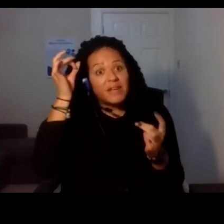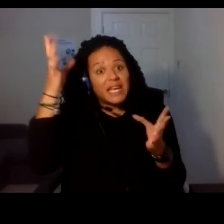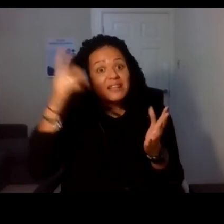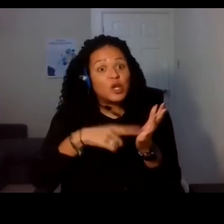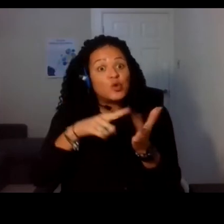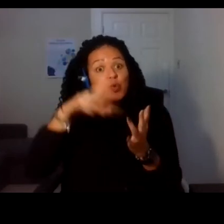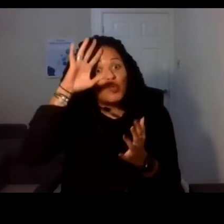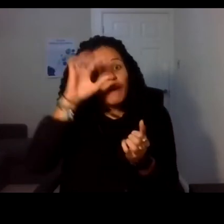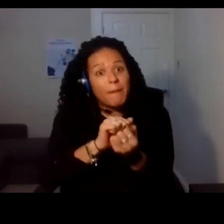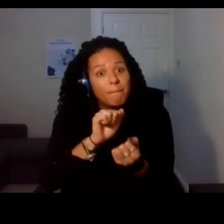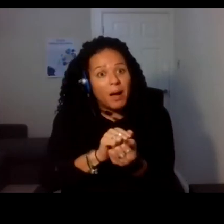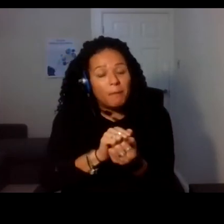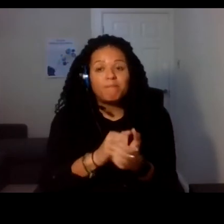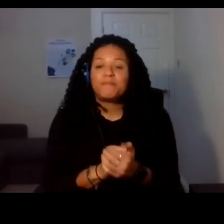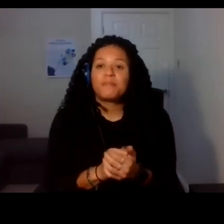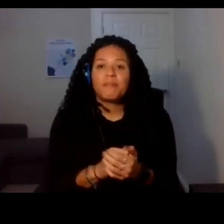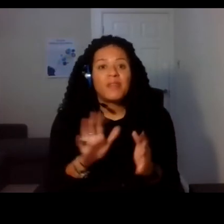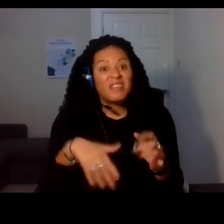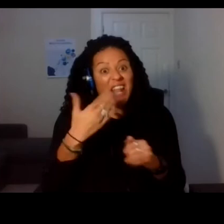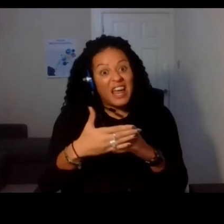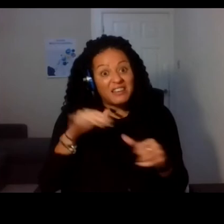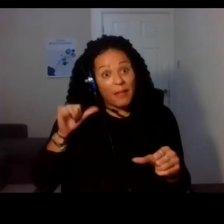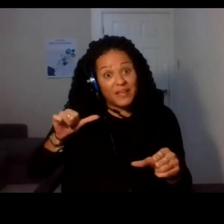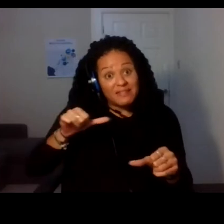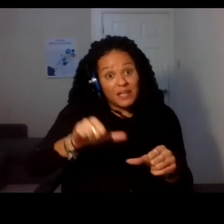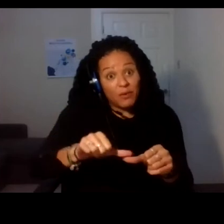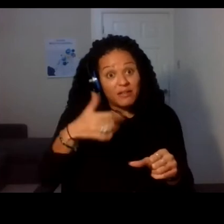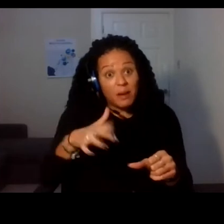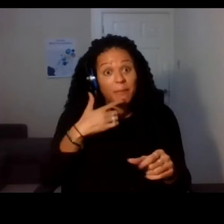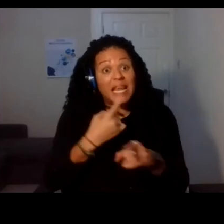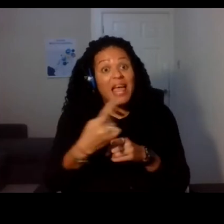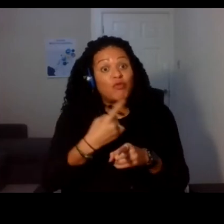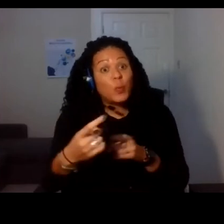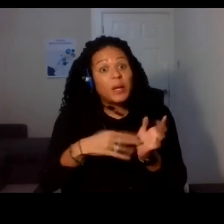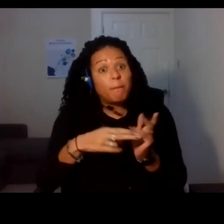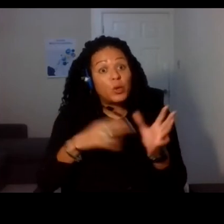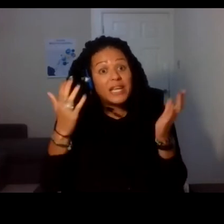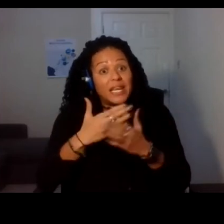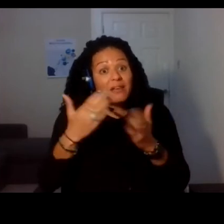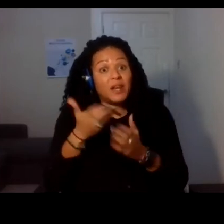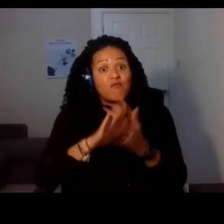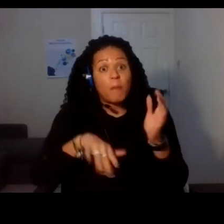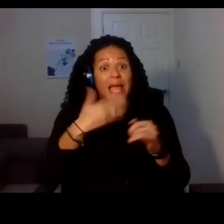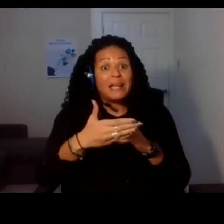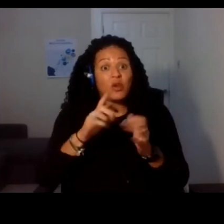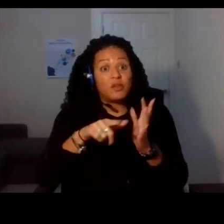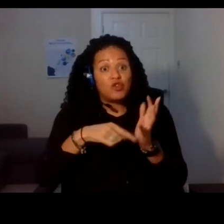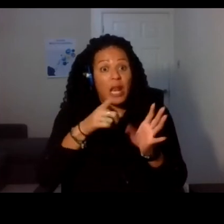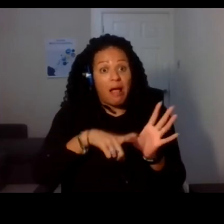Remember. The last in a series which has been running every Monday night since the end of July on